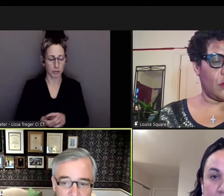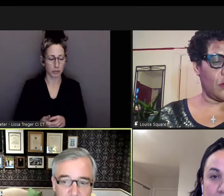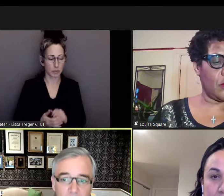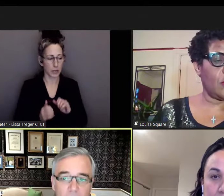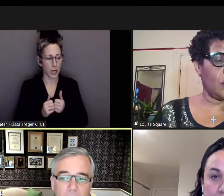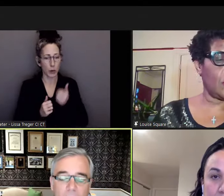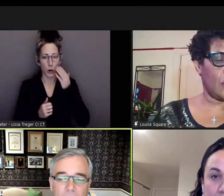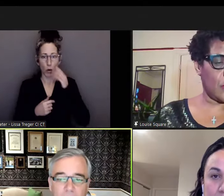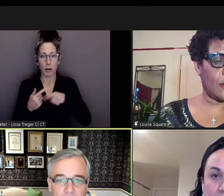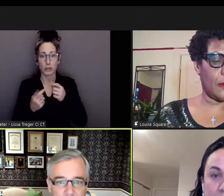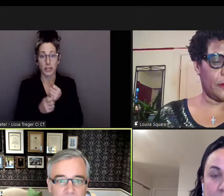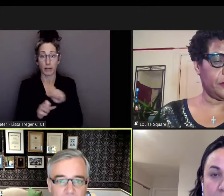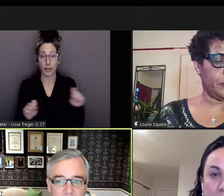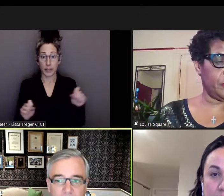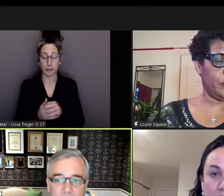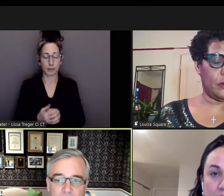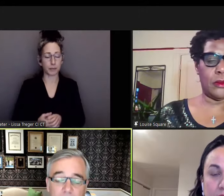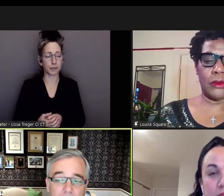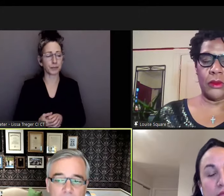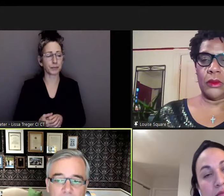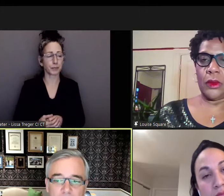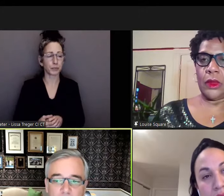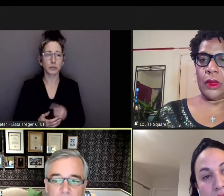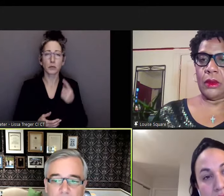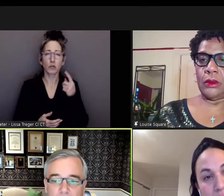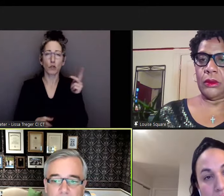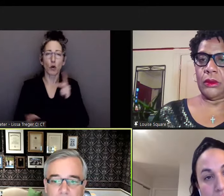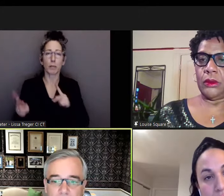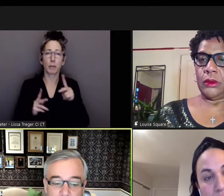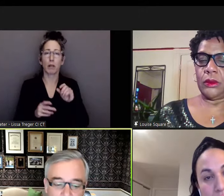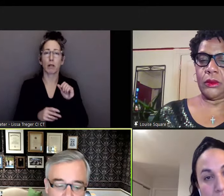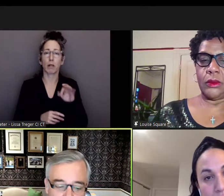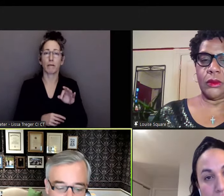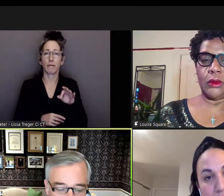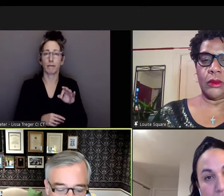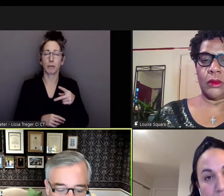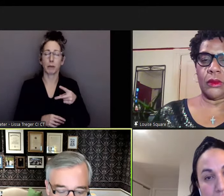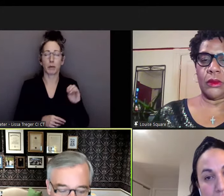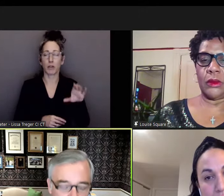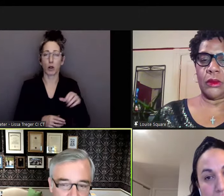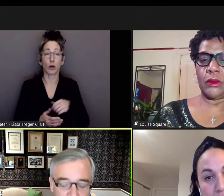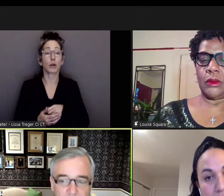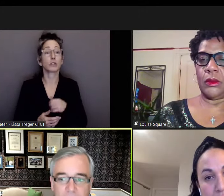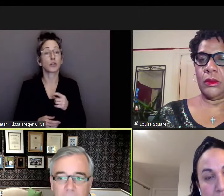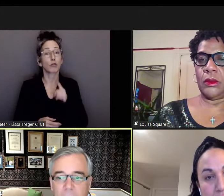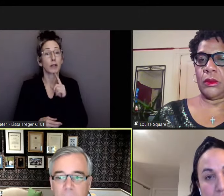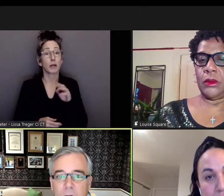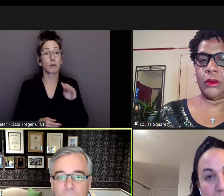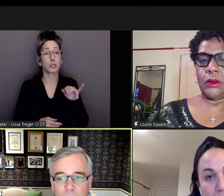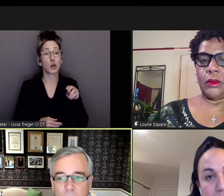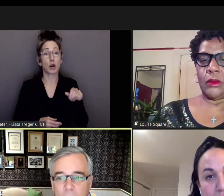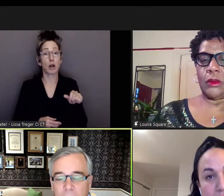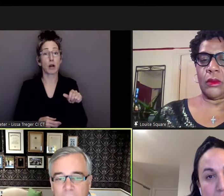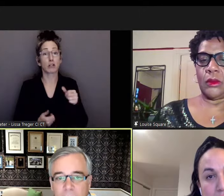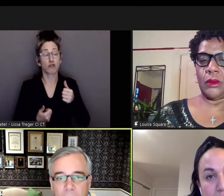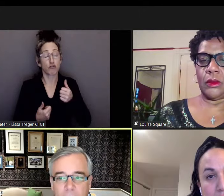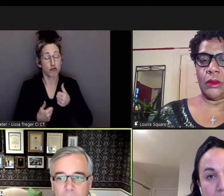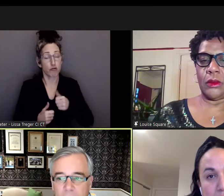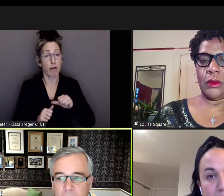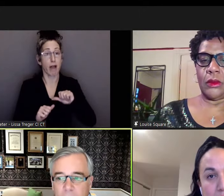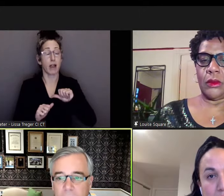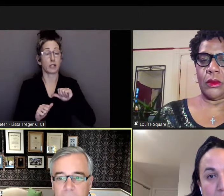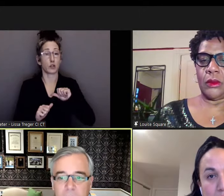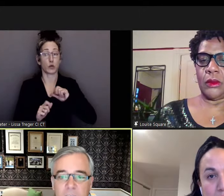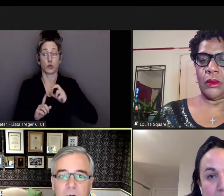the safety in folks of color? The thing is, Moderna made a very big effort to enroll ethnic and